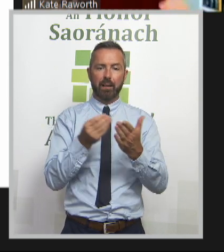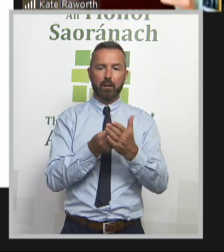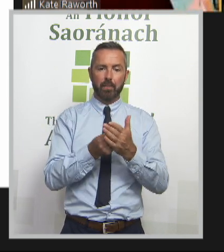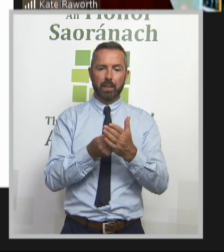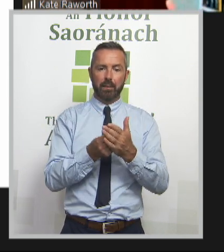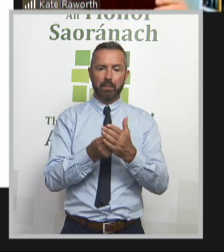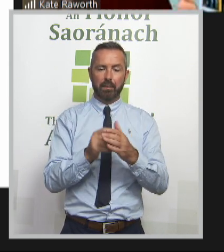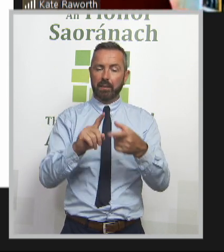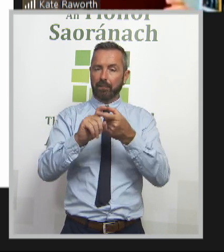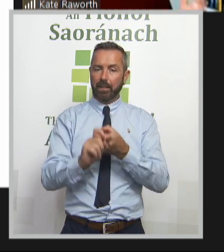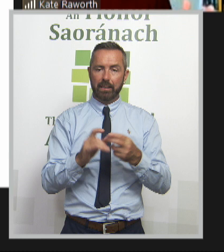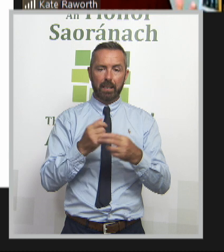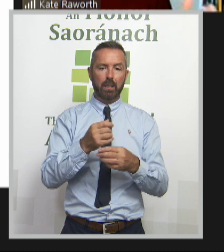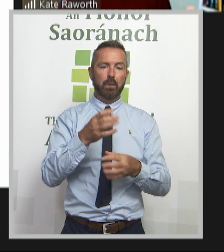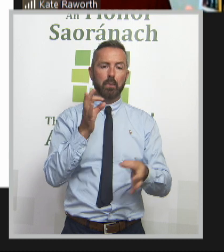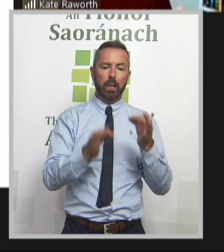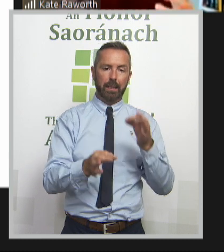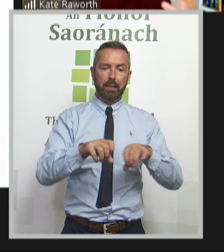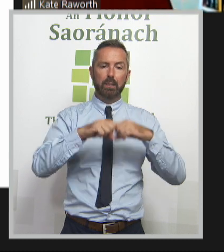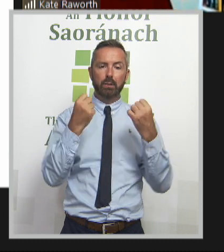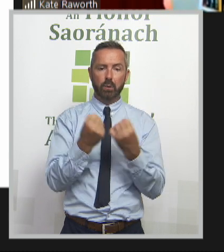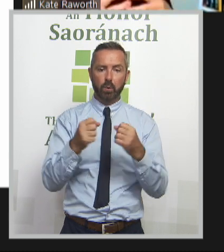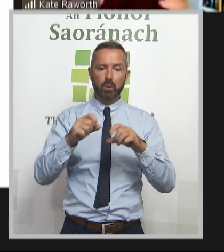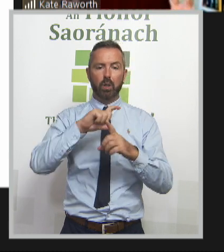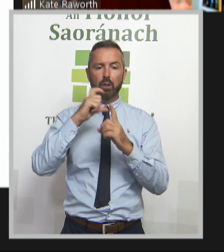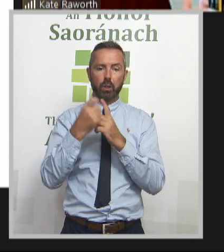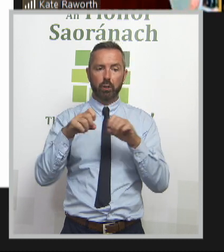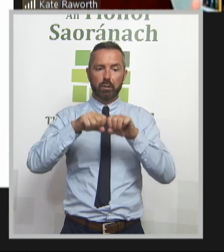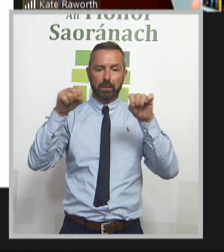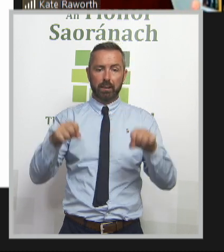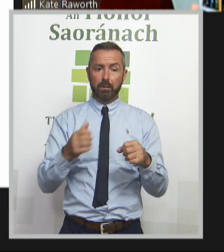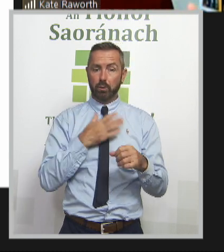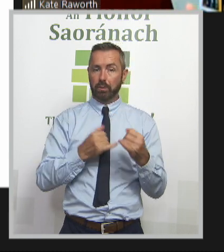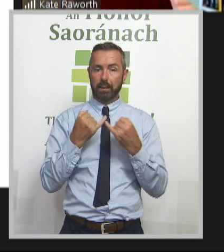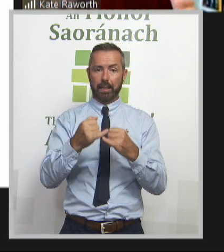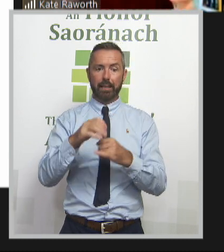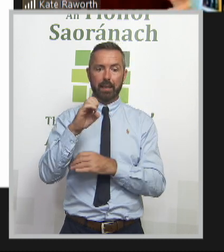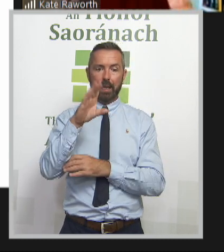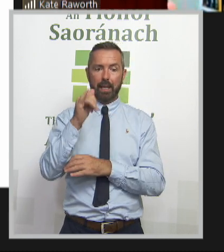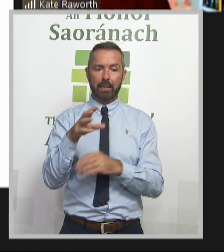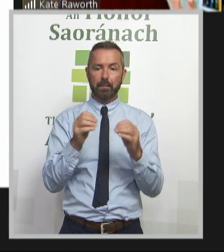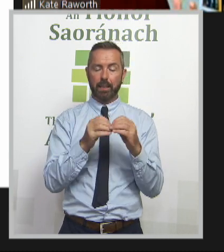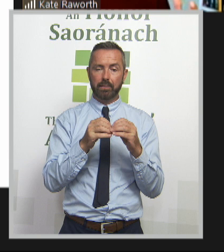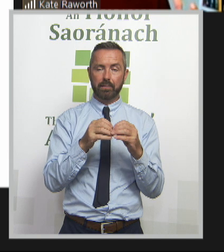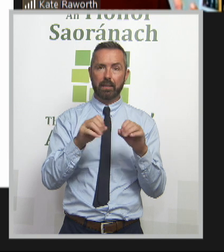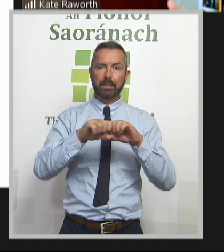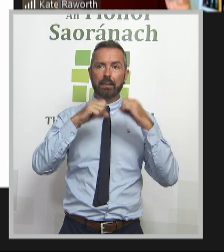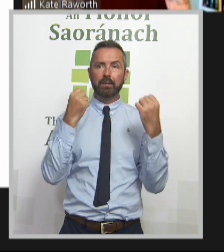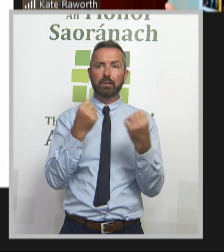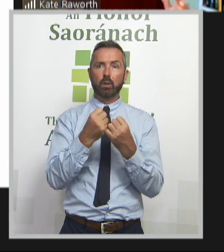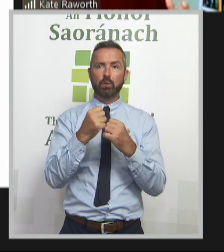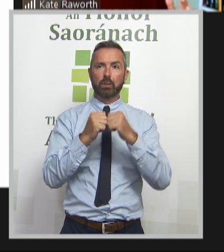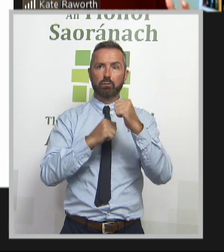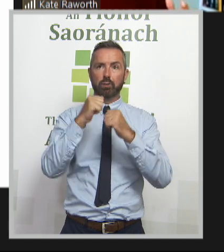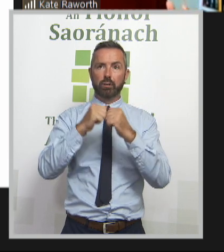in political, social, legal, and cultural systems. And as Eddie was just describing, it's a social construct. And